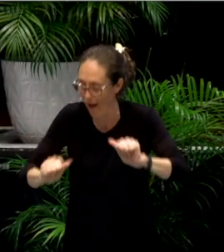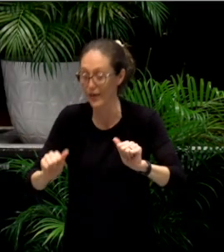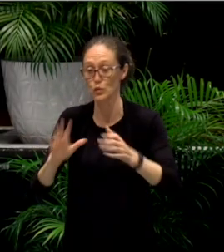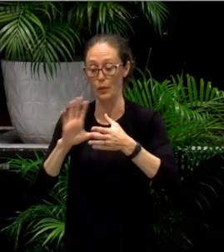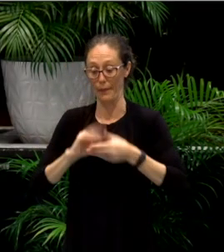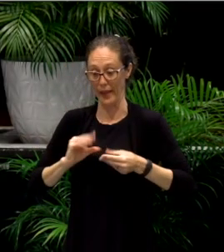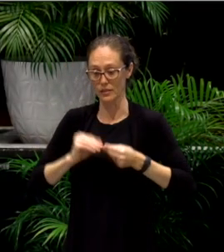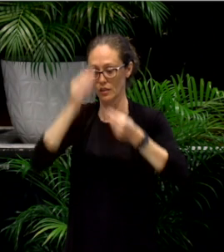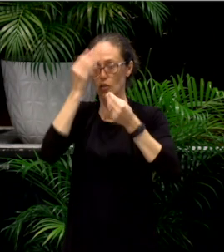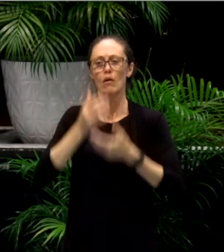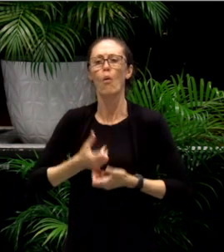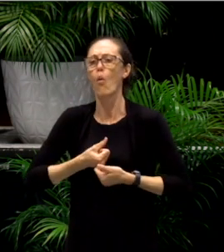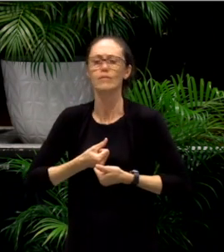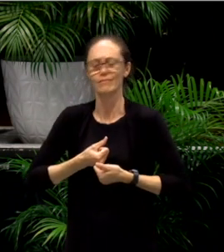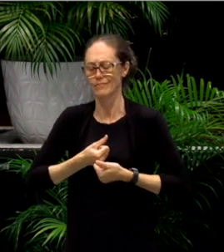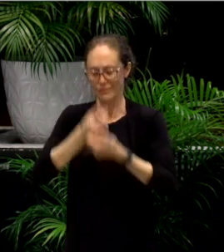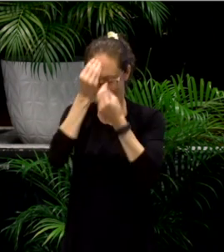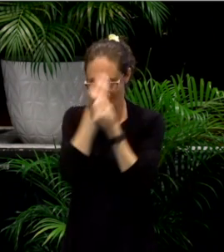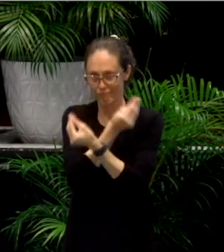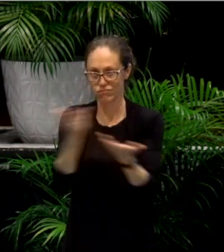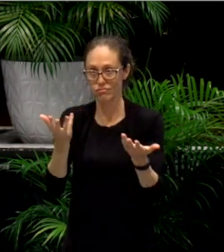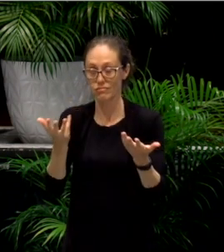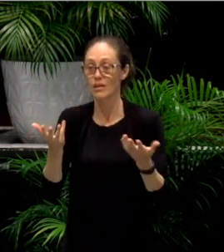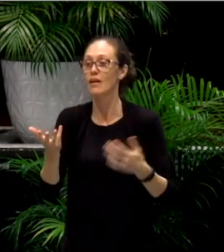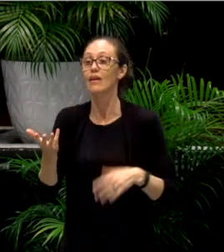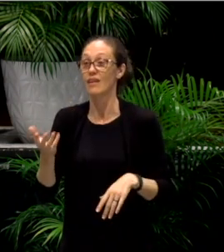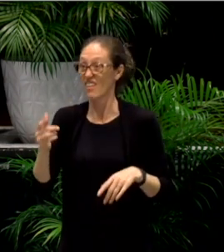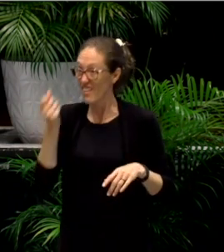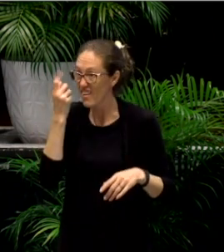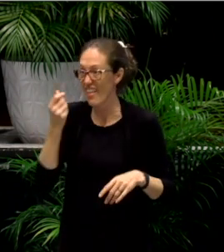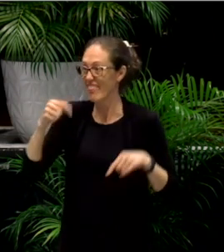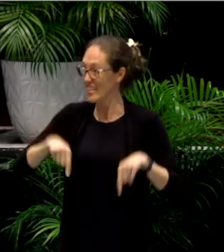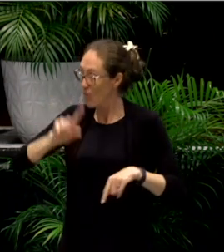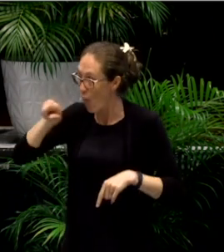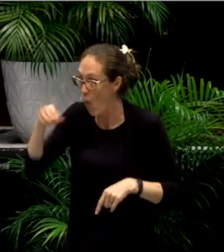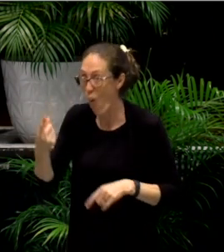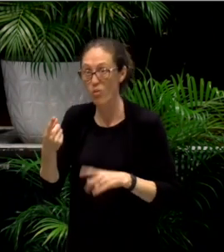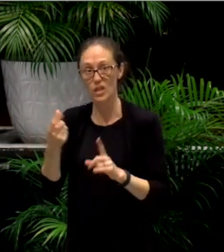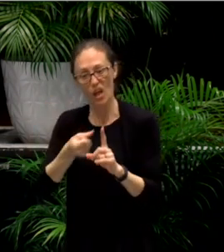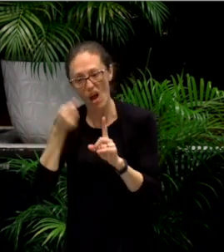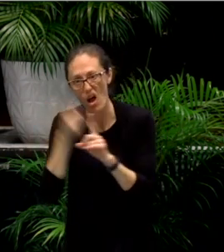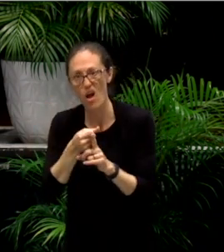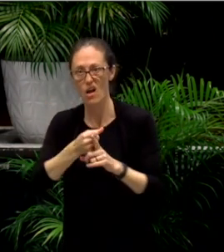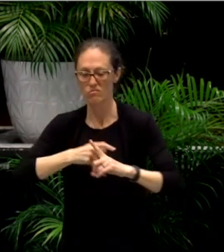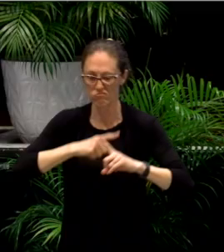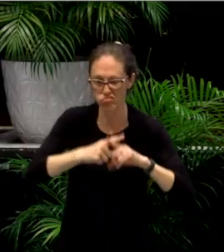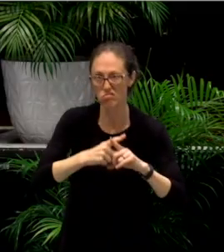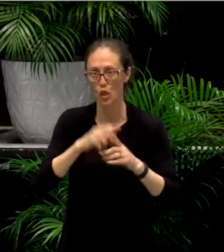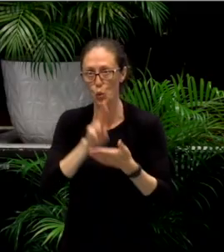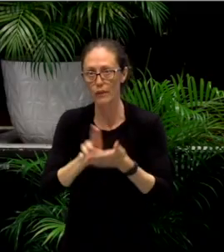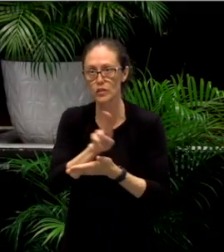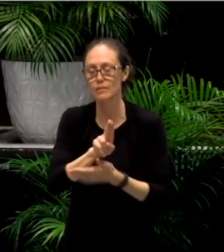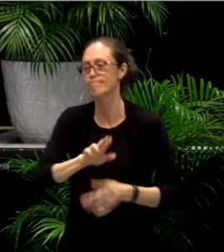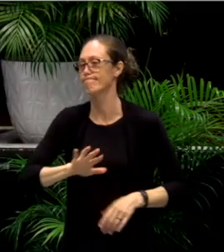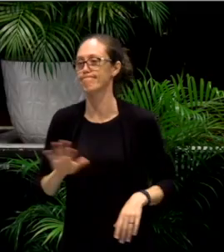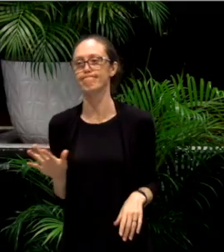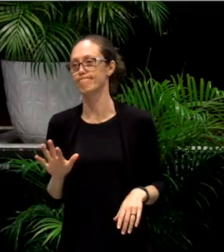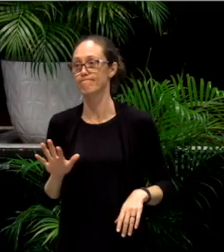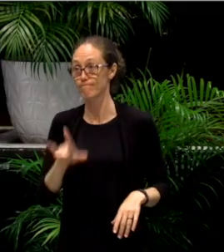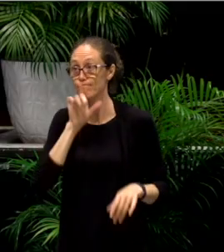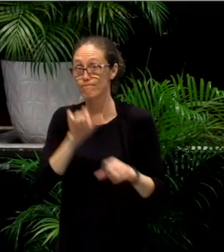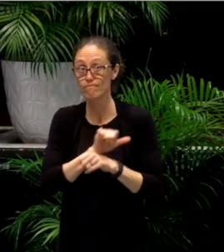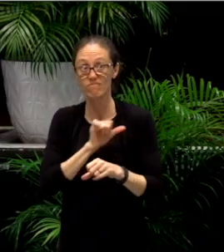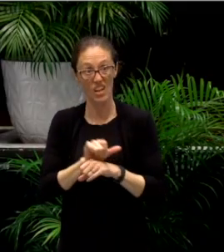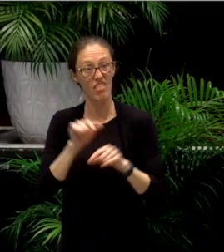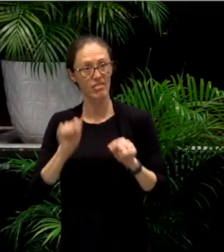the message out that this is not just an attack on the university. This is an attack on really a